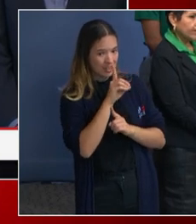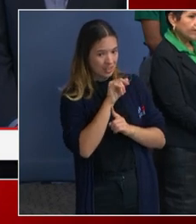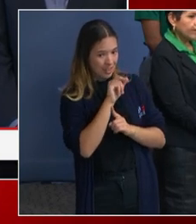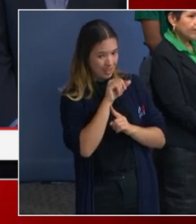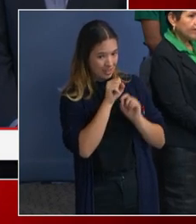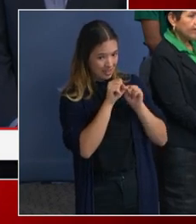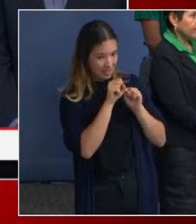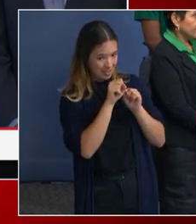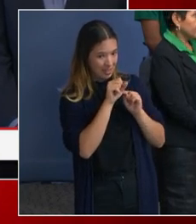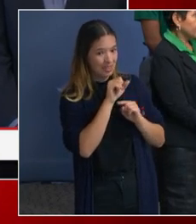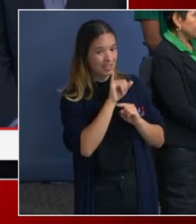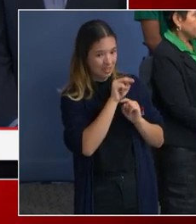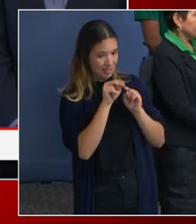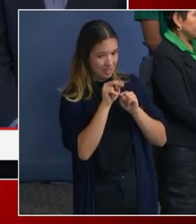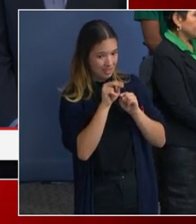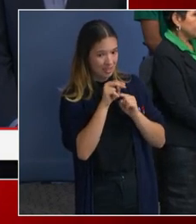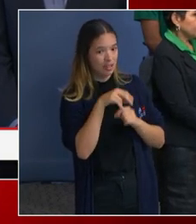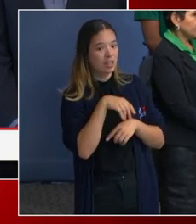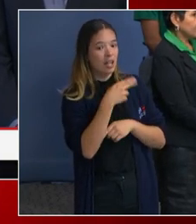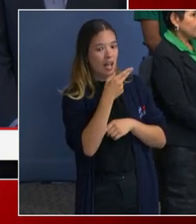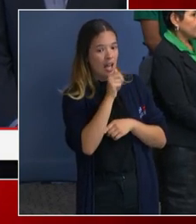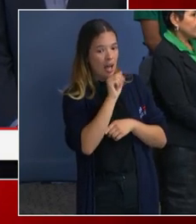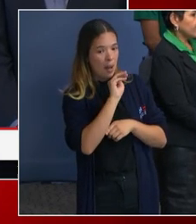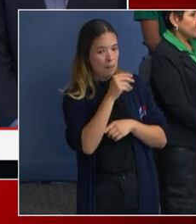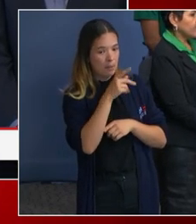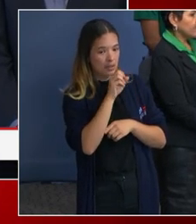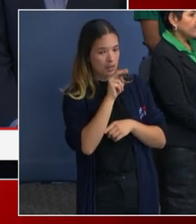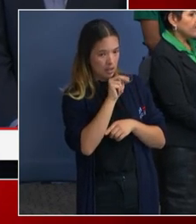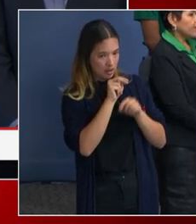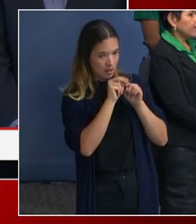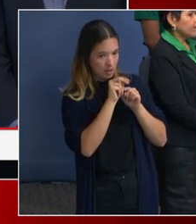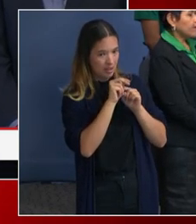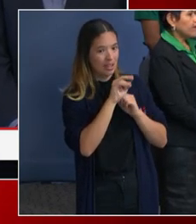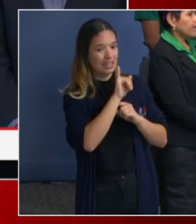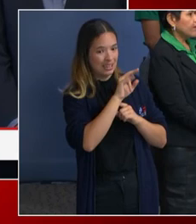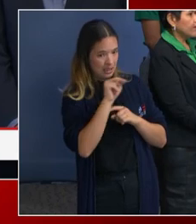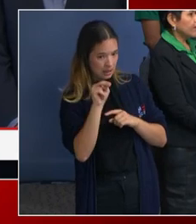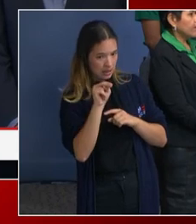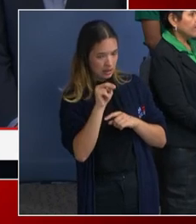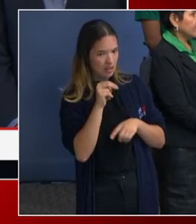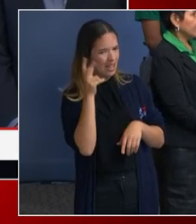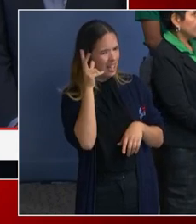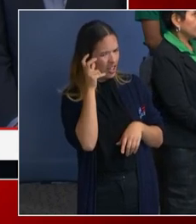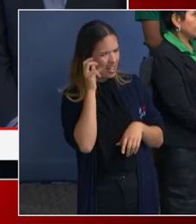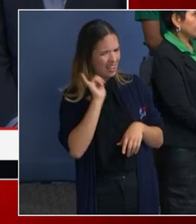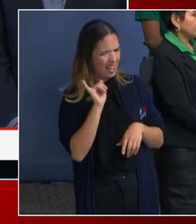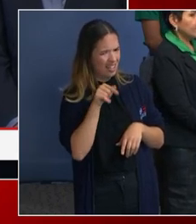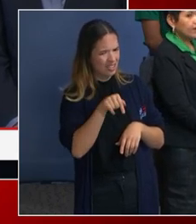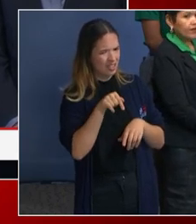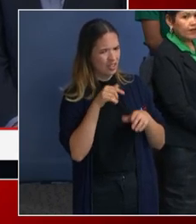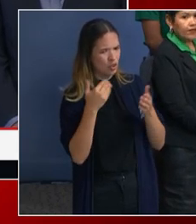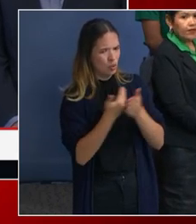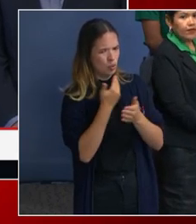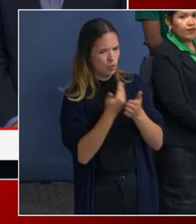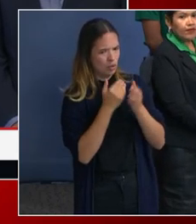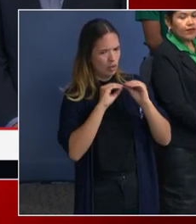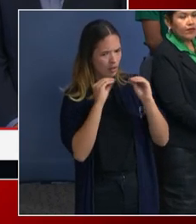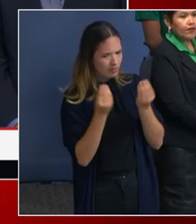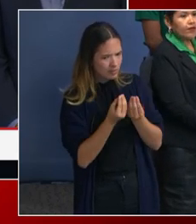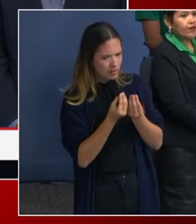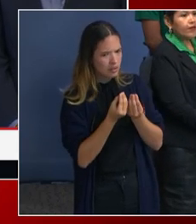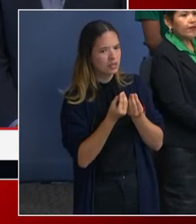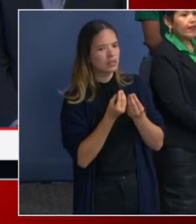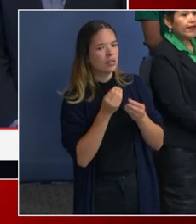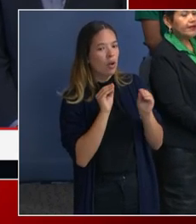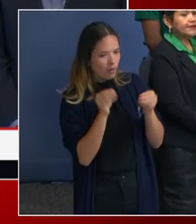anticipate moving? It sounds like this office is going to be providing temporary accommodations, or are you going to continue to move more families in there,